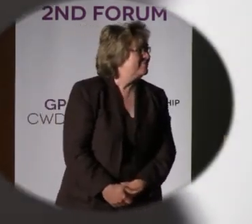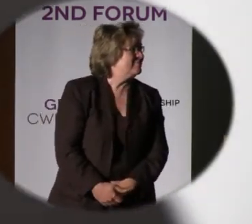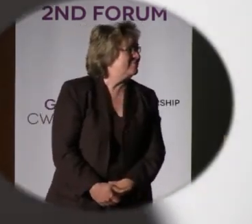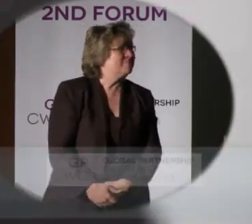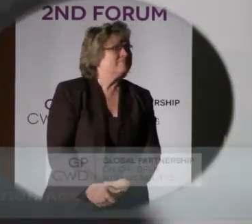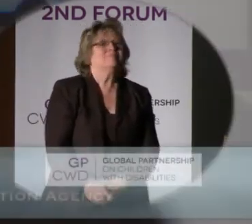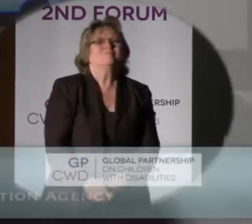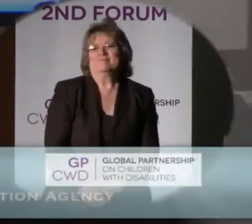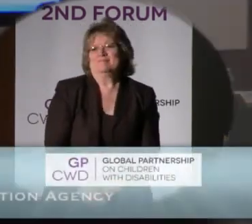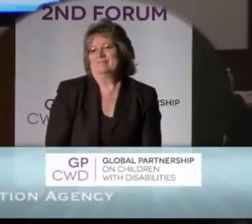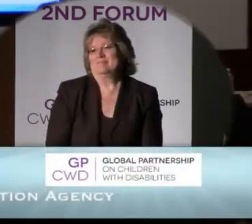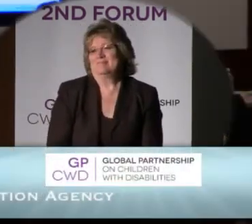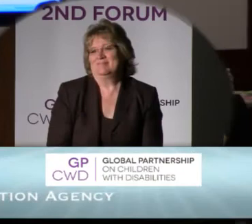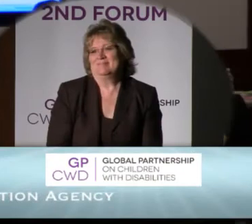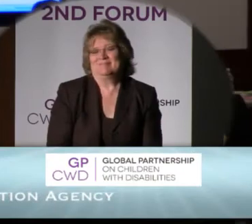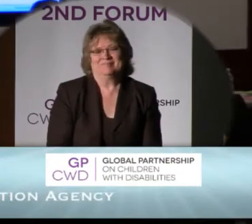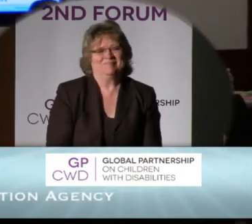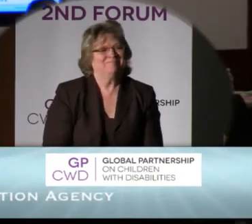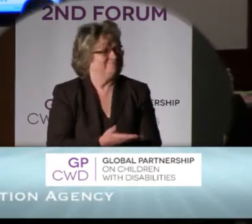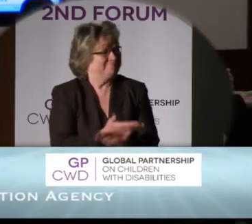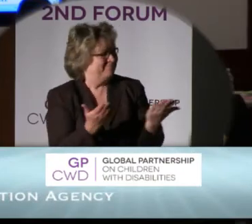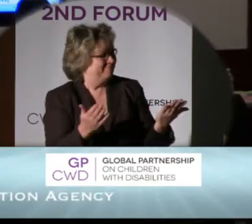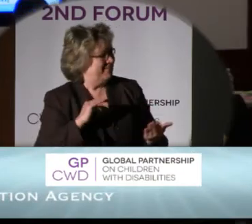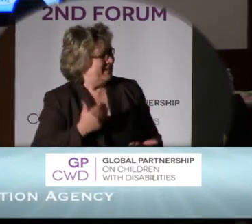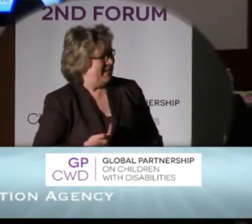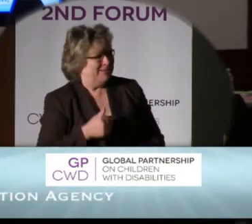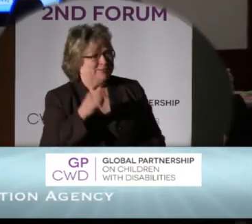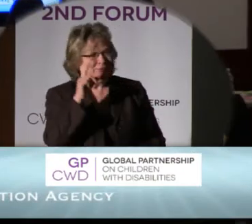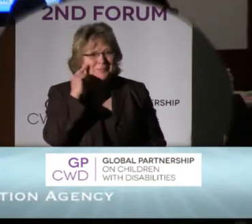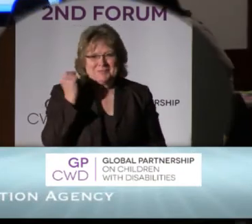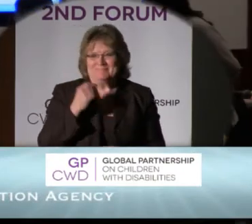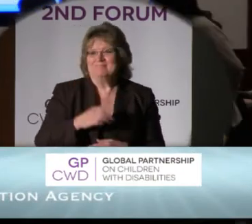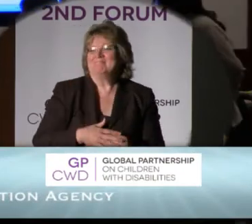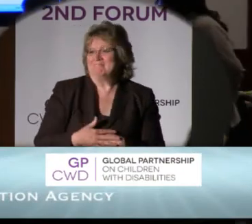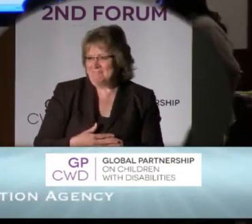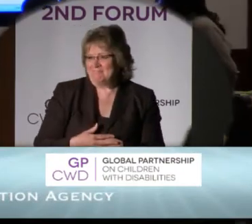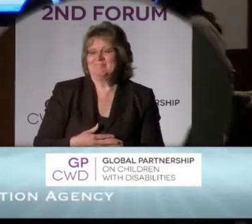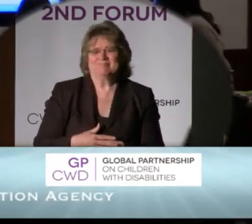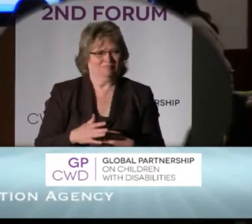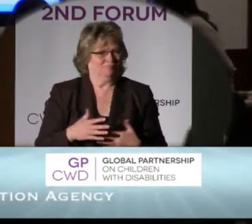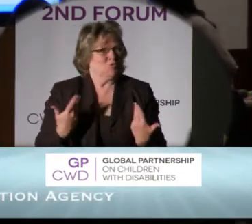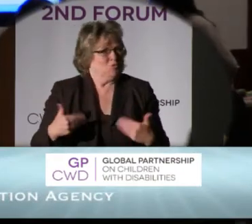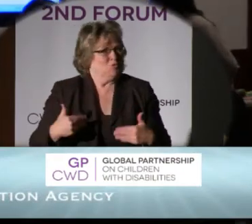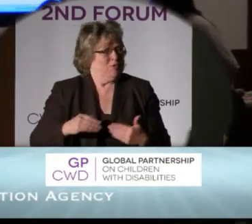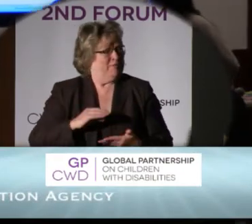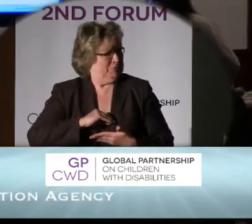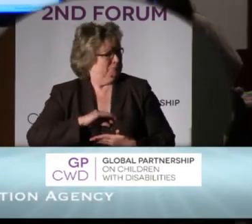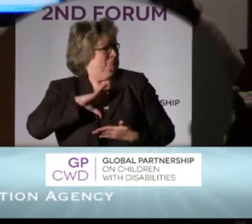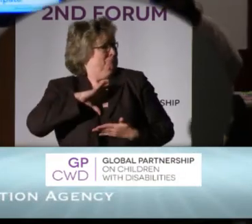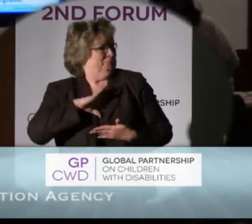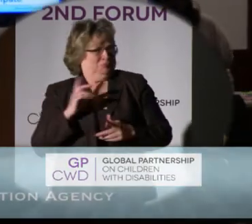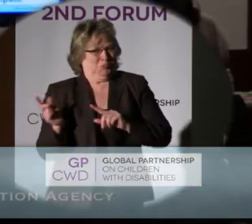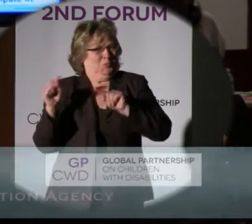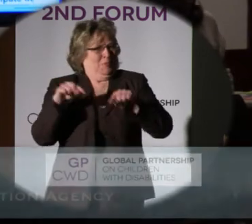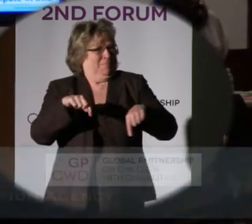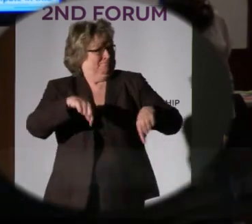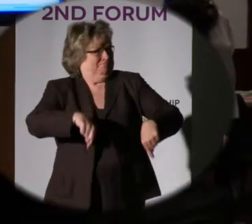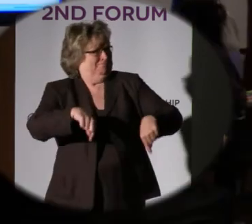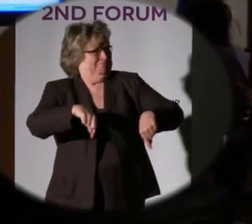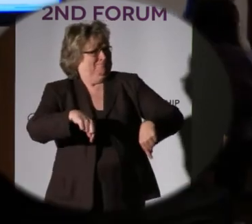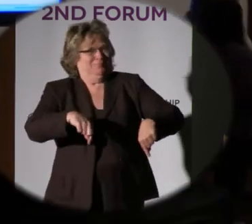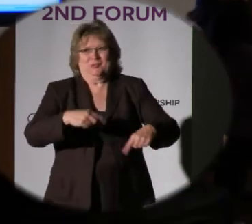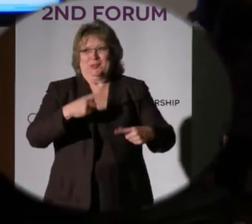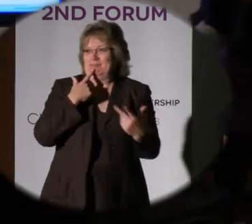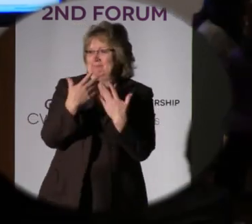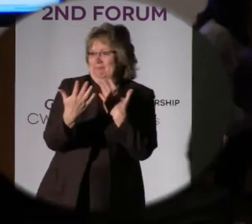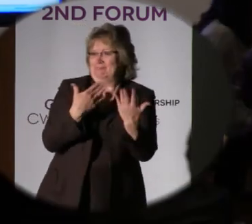Ladies and gentlemen, it's my great honor to participate in this forum. On